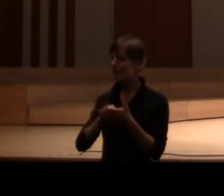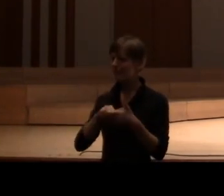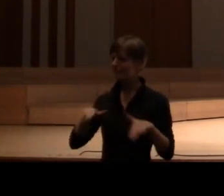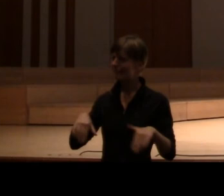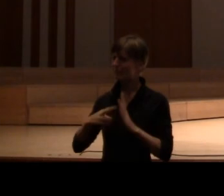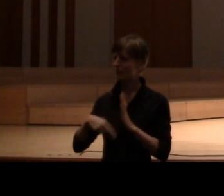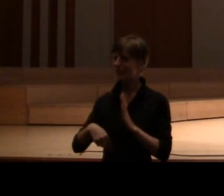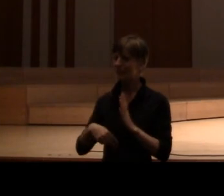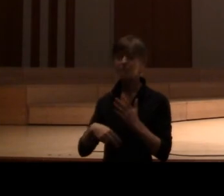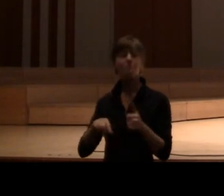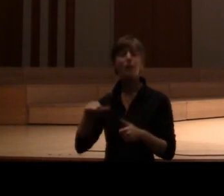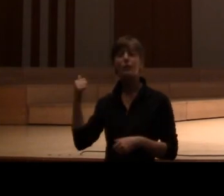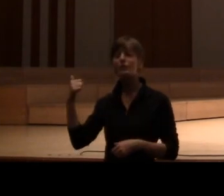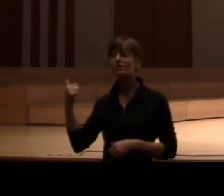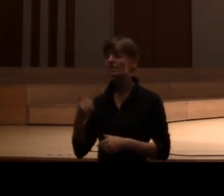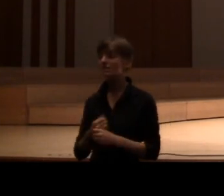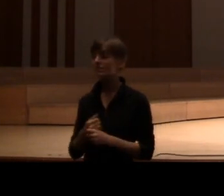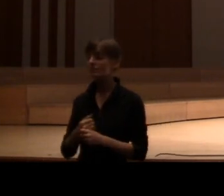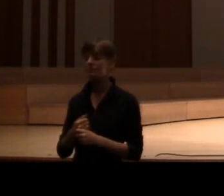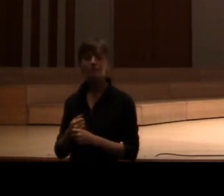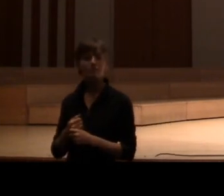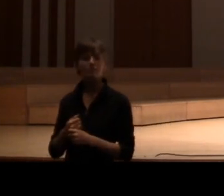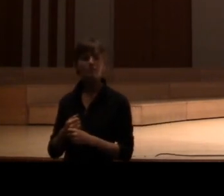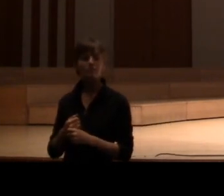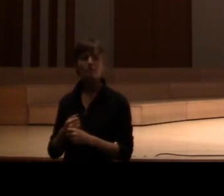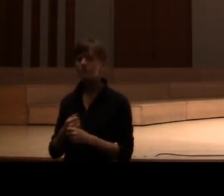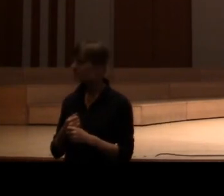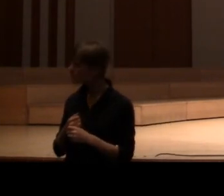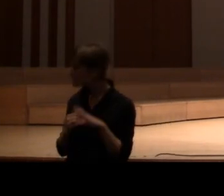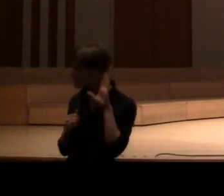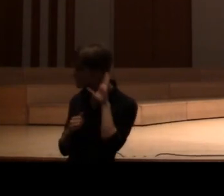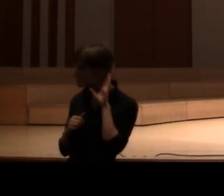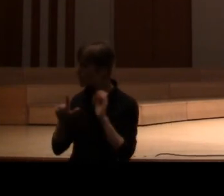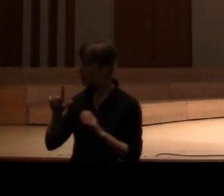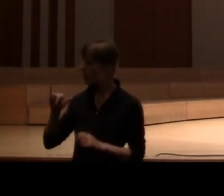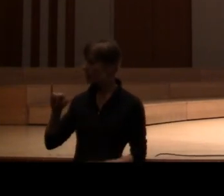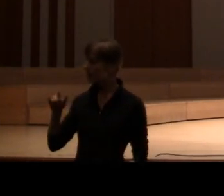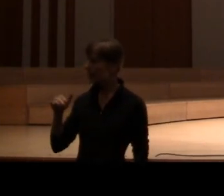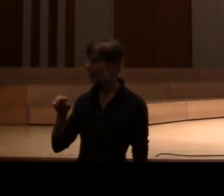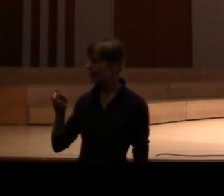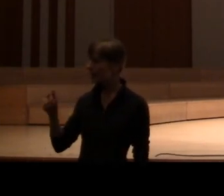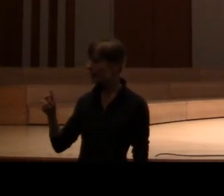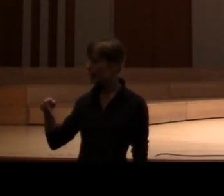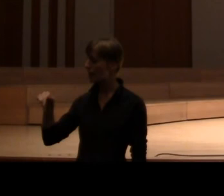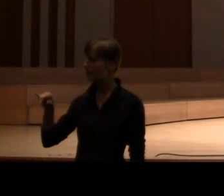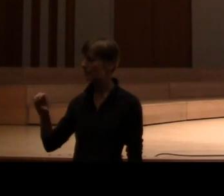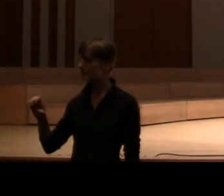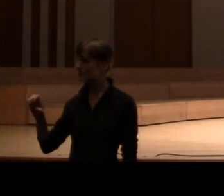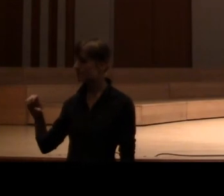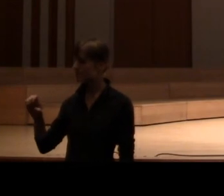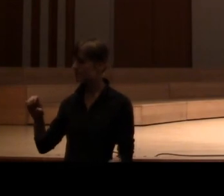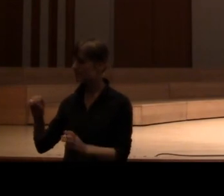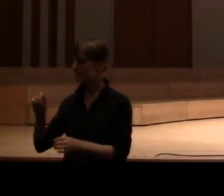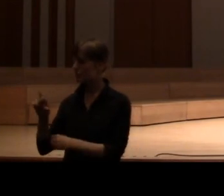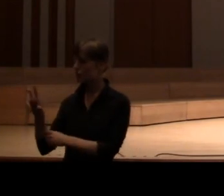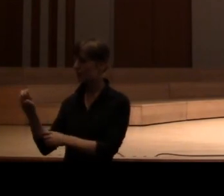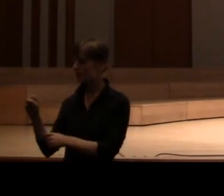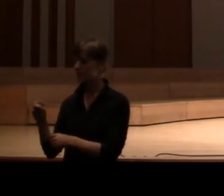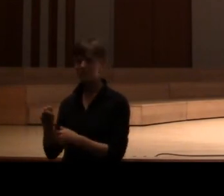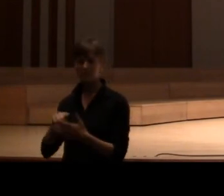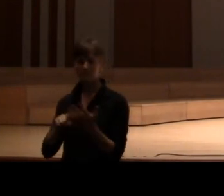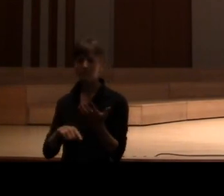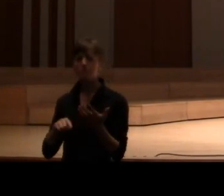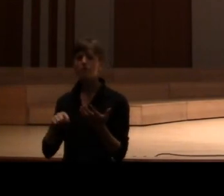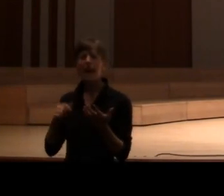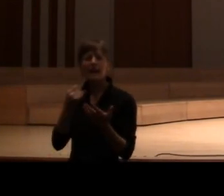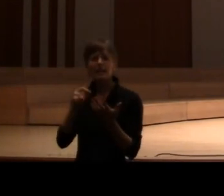it though. Any others? The Lightning Thief series. The Lightning Thief series? Great. Now, what was, is there anything in